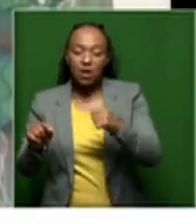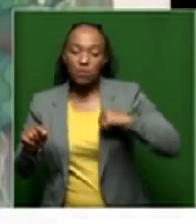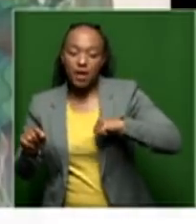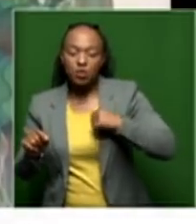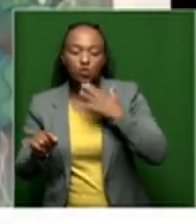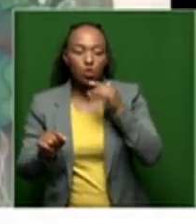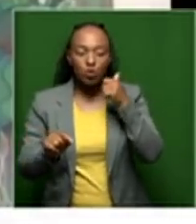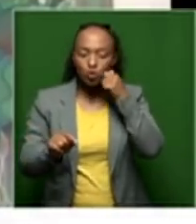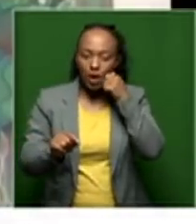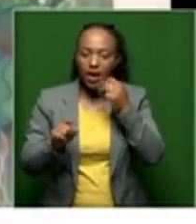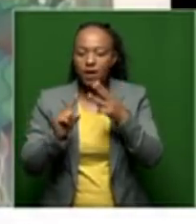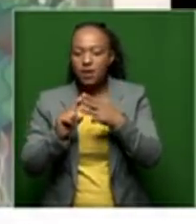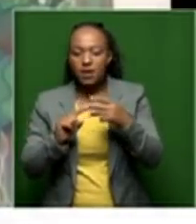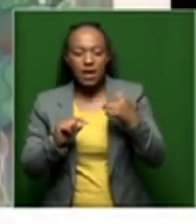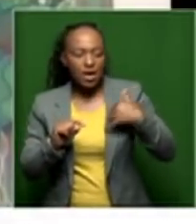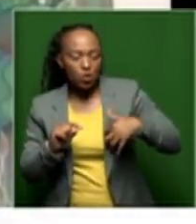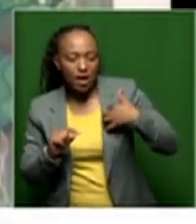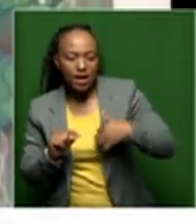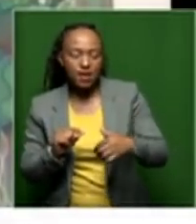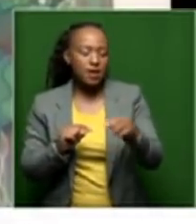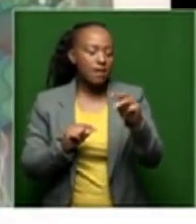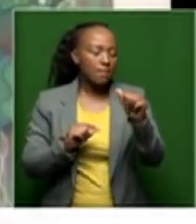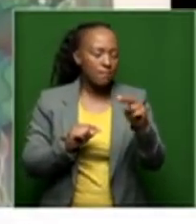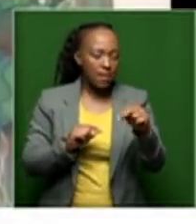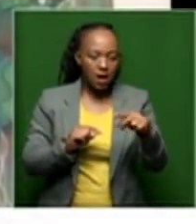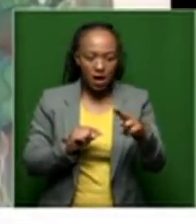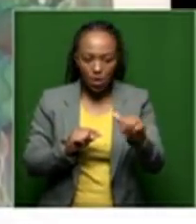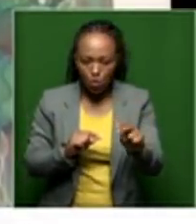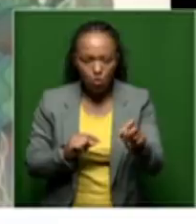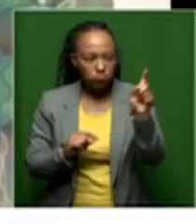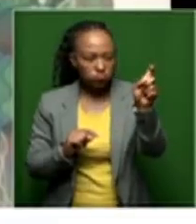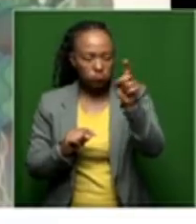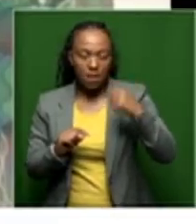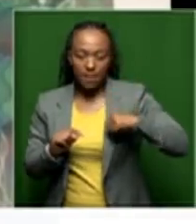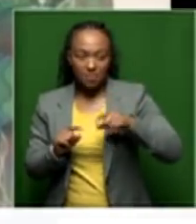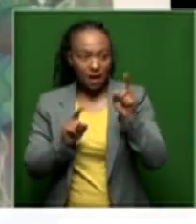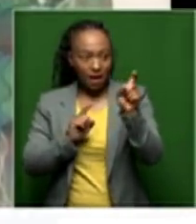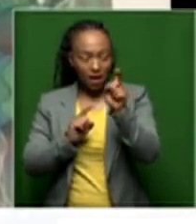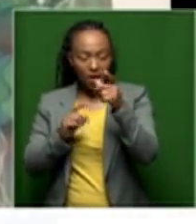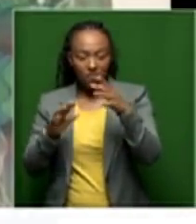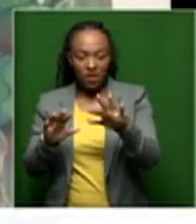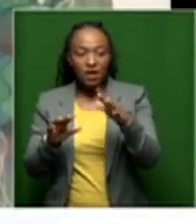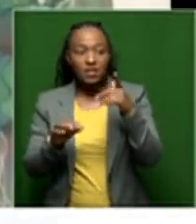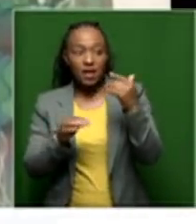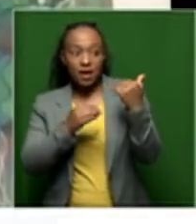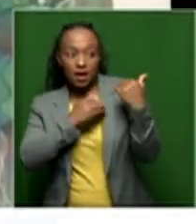of Johannesburg, Ekurhuleni, Mangaung, they in the municipal space account for the bulk